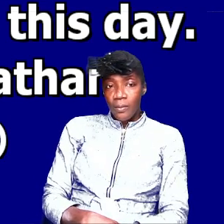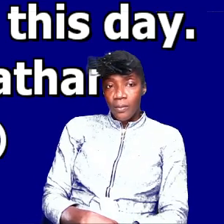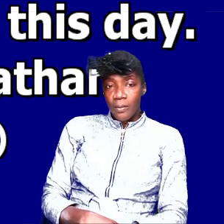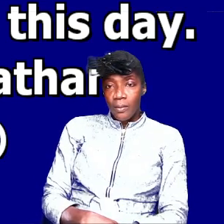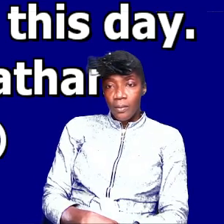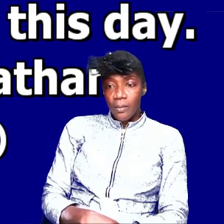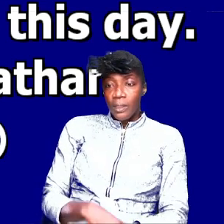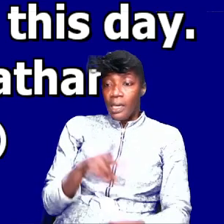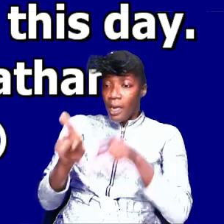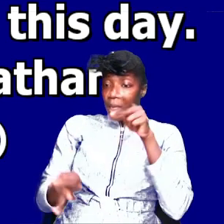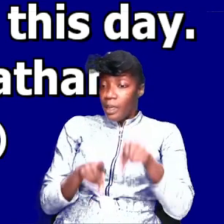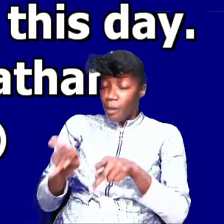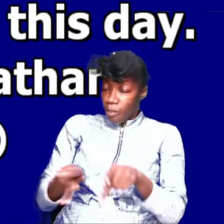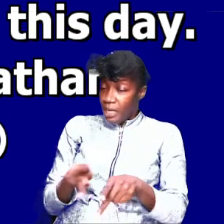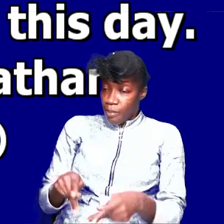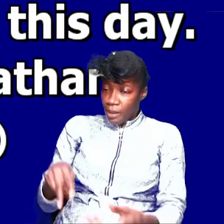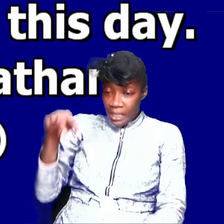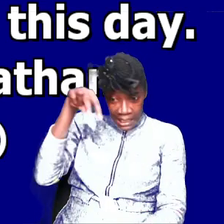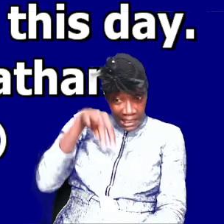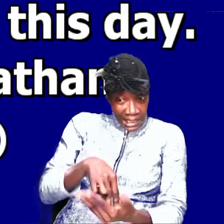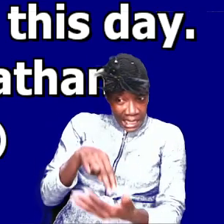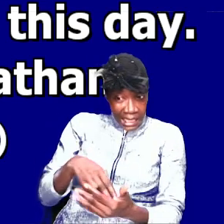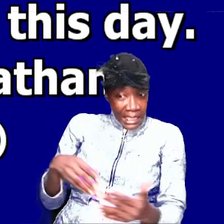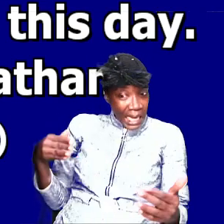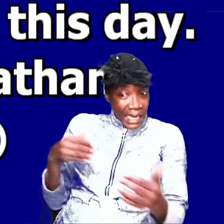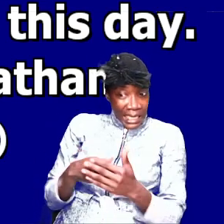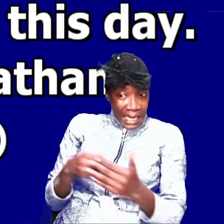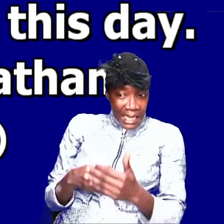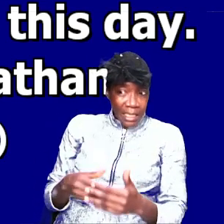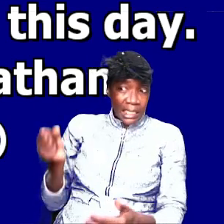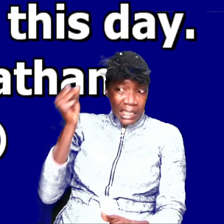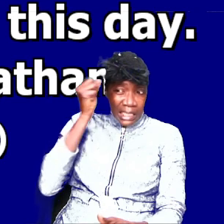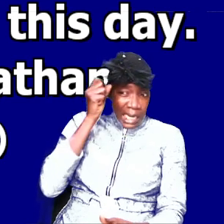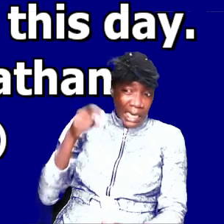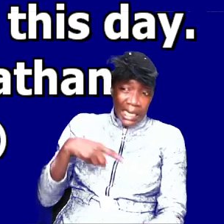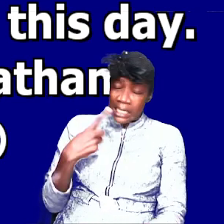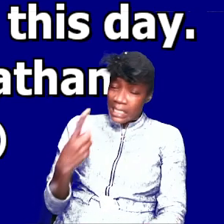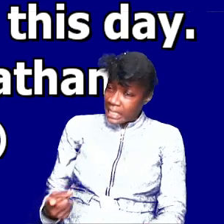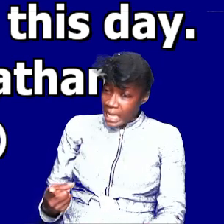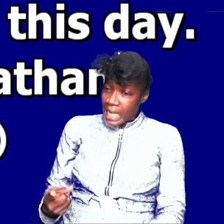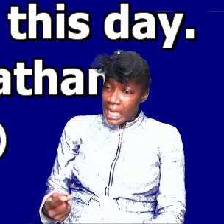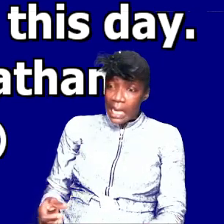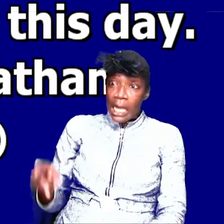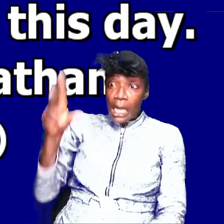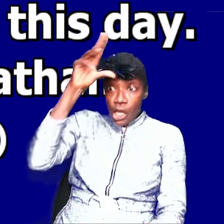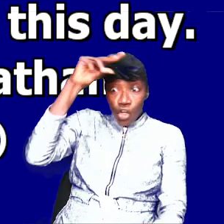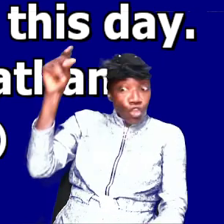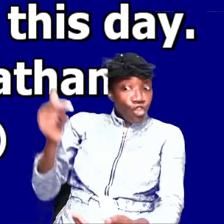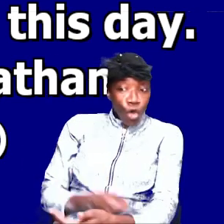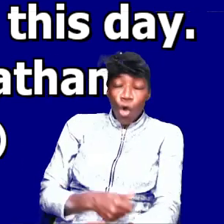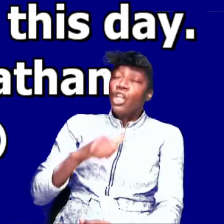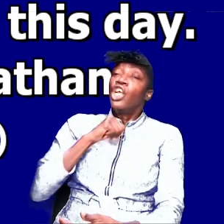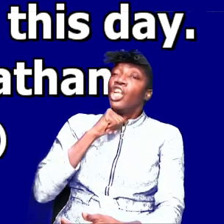So the people, in essence, stand up against Saul, you're saying, and say, Jonathan shall not die.